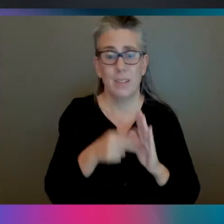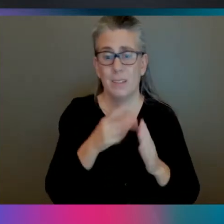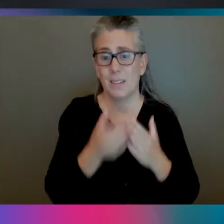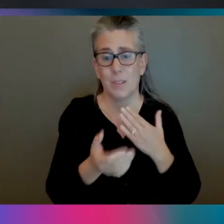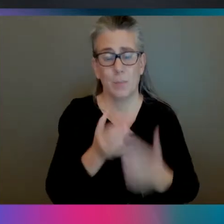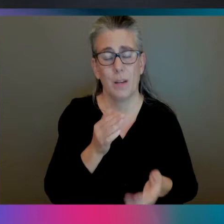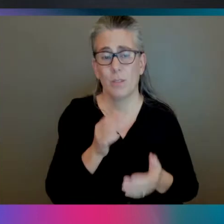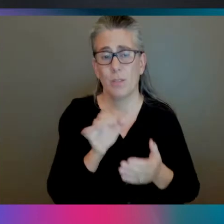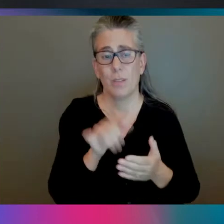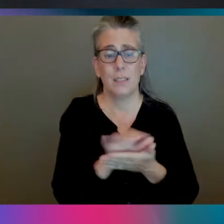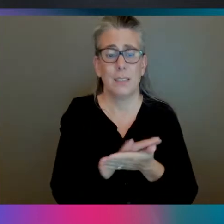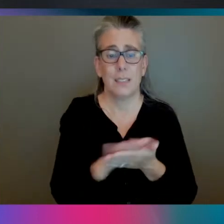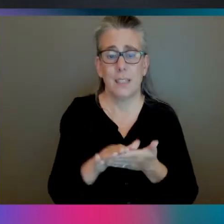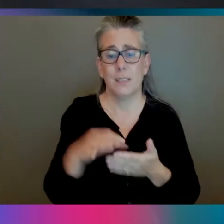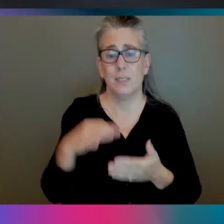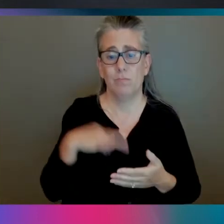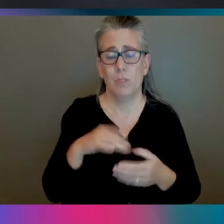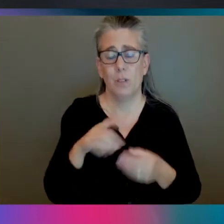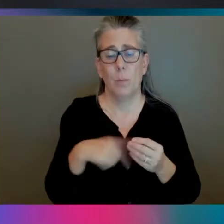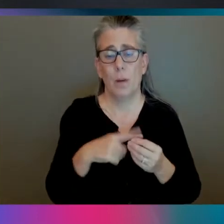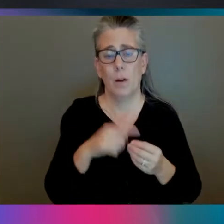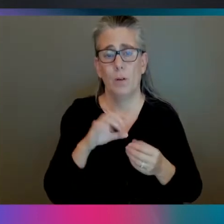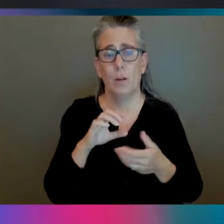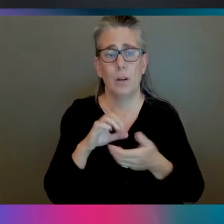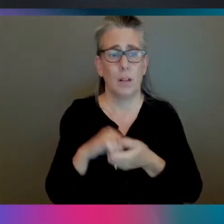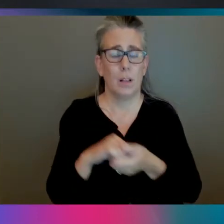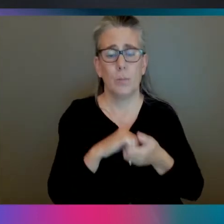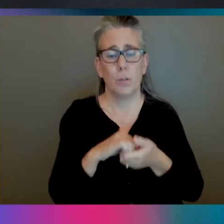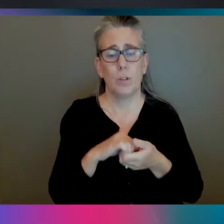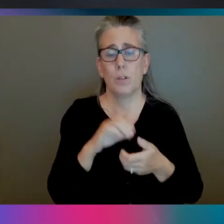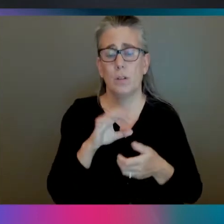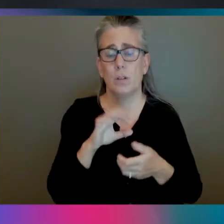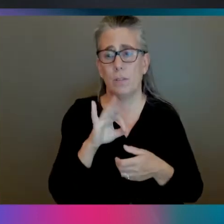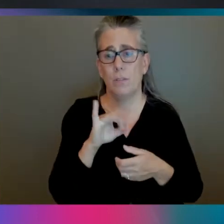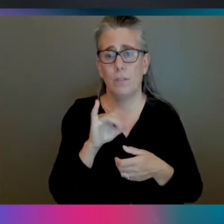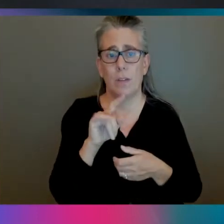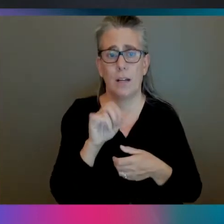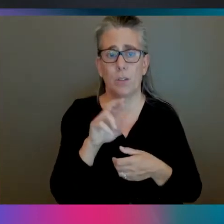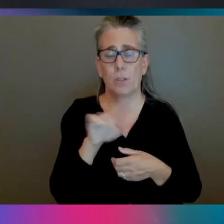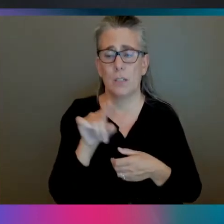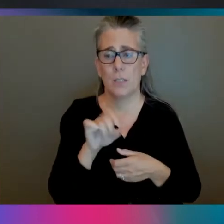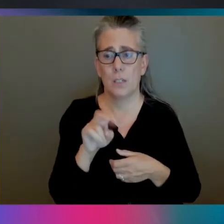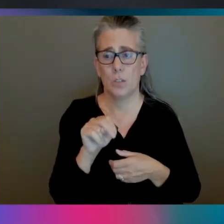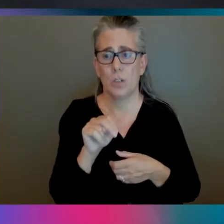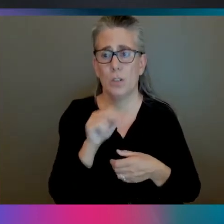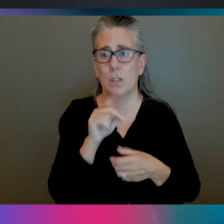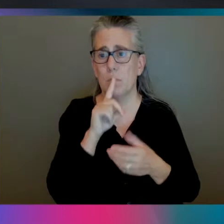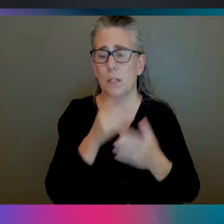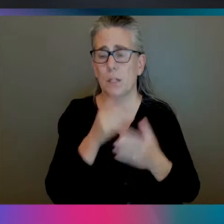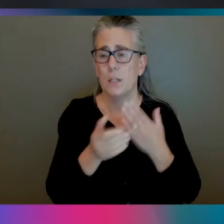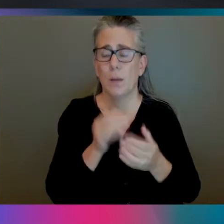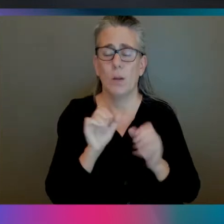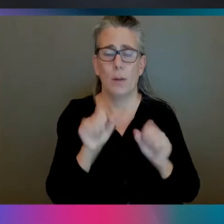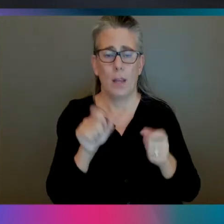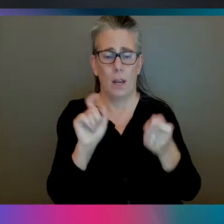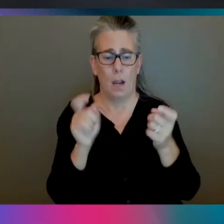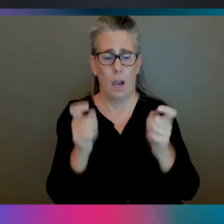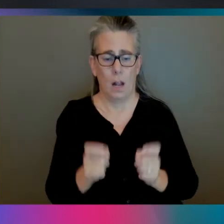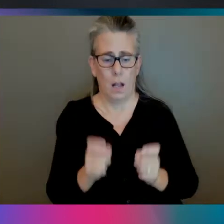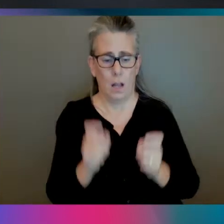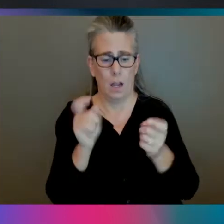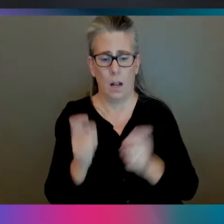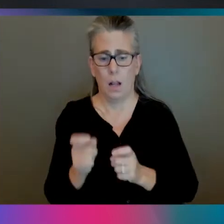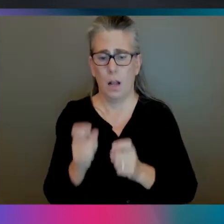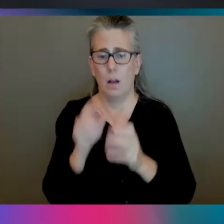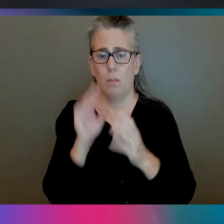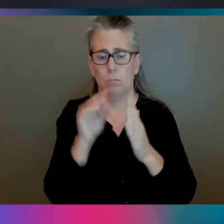the collaborative filtering is that it's not domain specific. So we can augment the data based on how we need to. And it'll just figure out, basically on